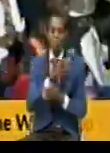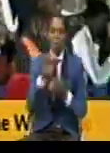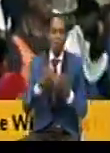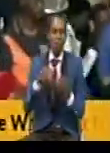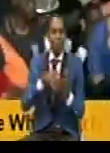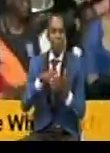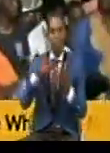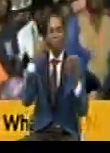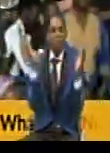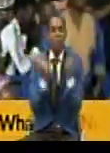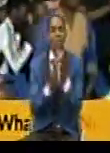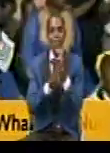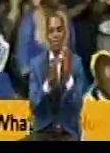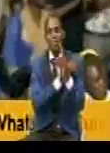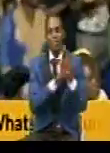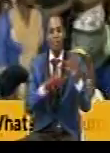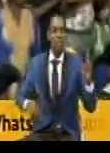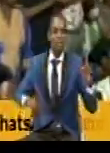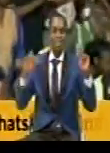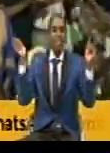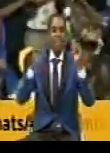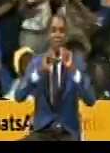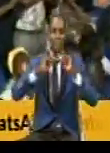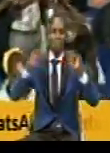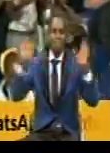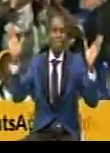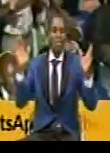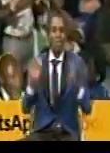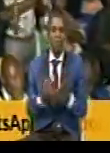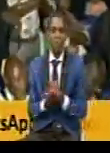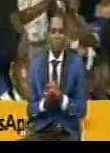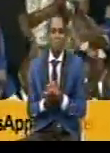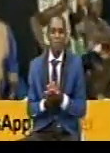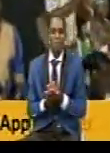My womb is clean. My womb cannot leave.